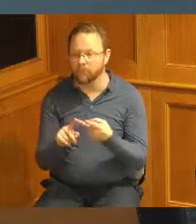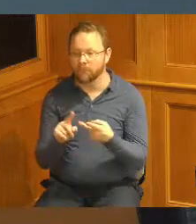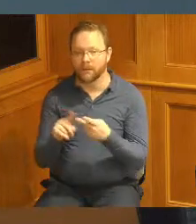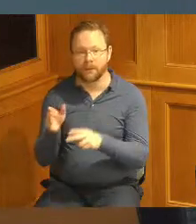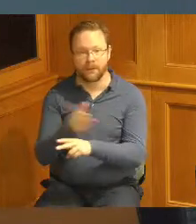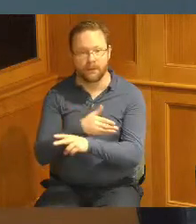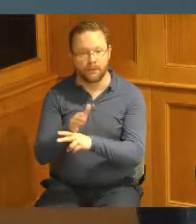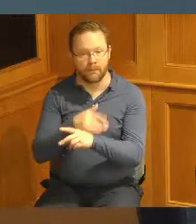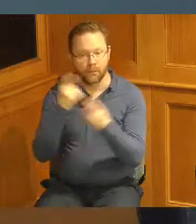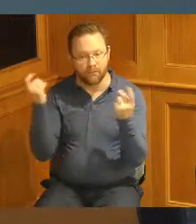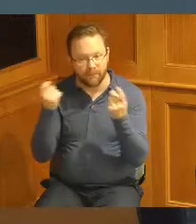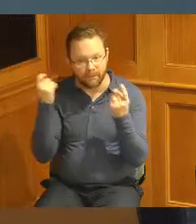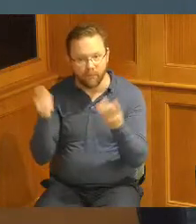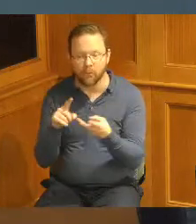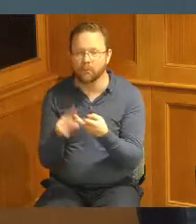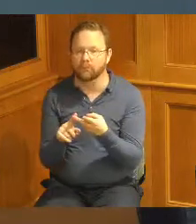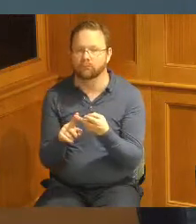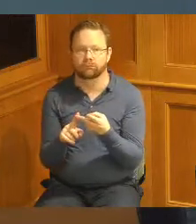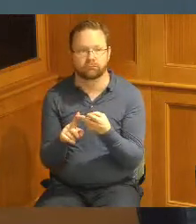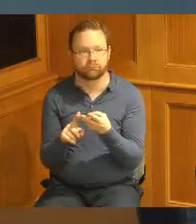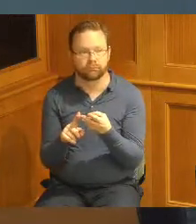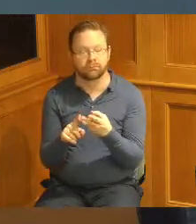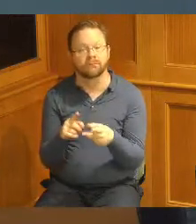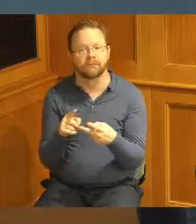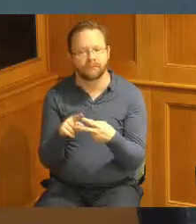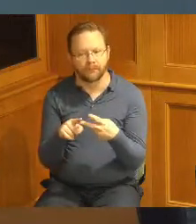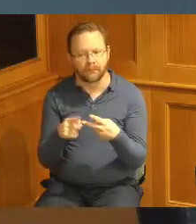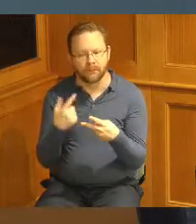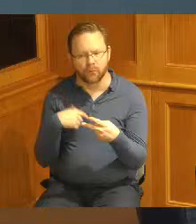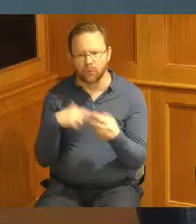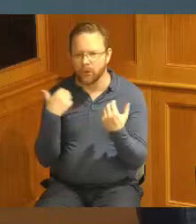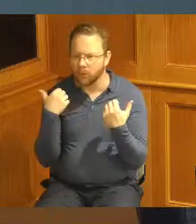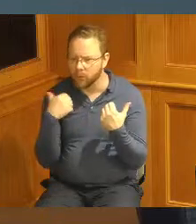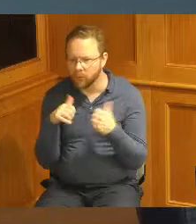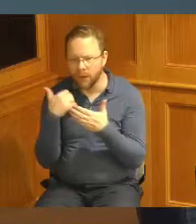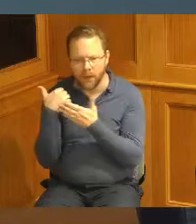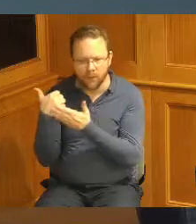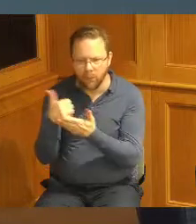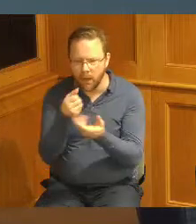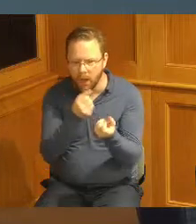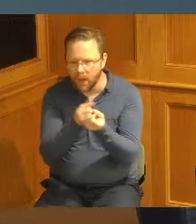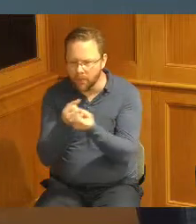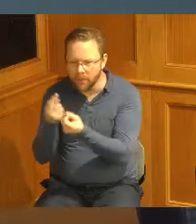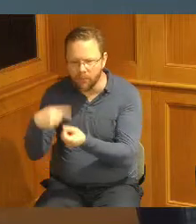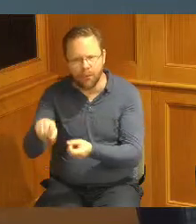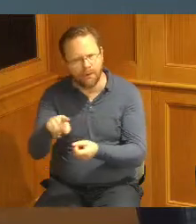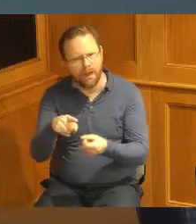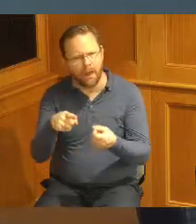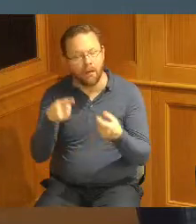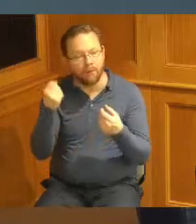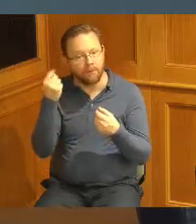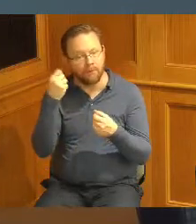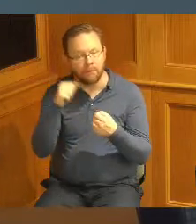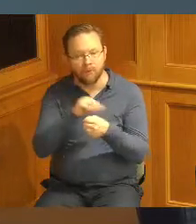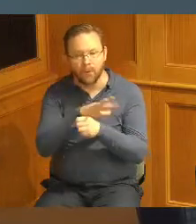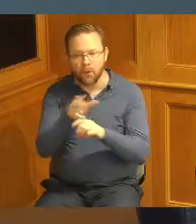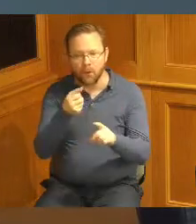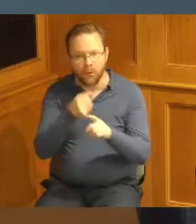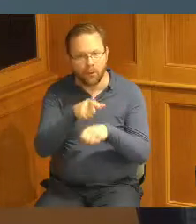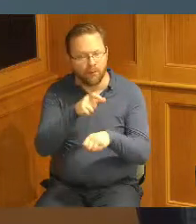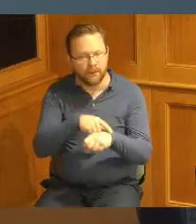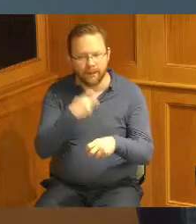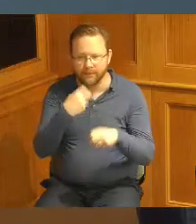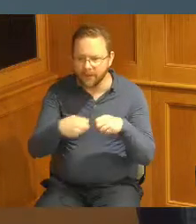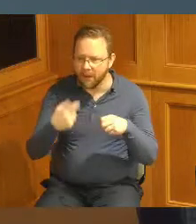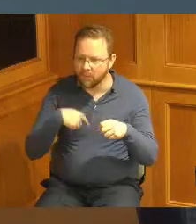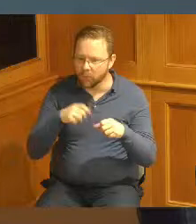music festival, and that we were trying to be very helpful through the pandemic to pull people